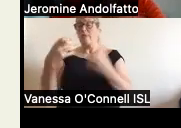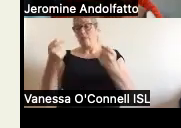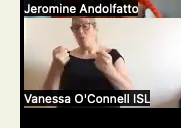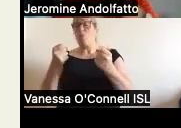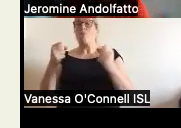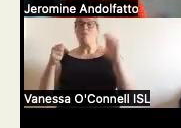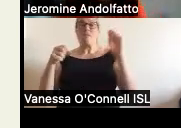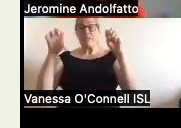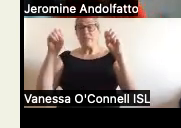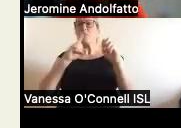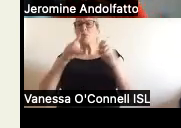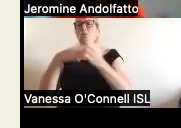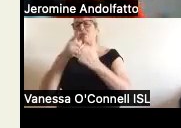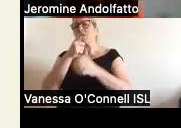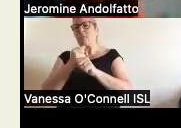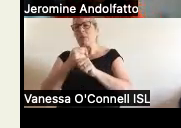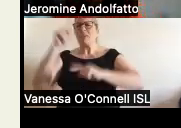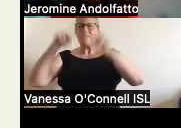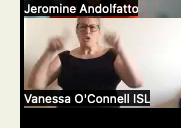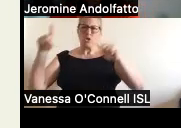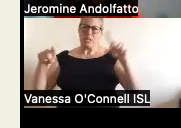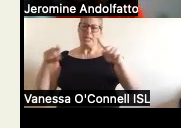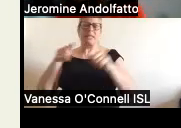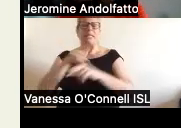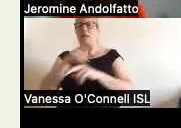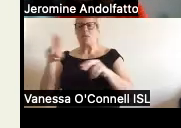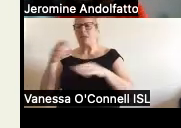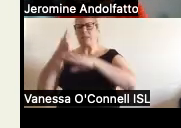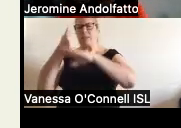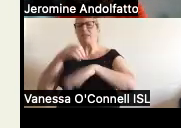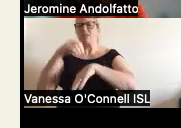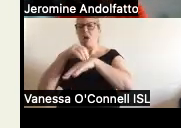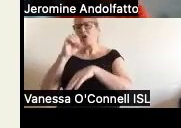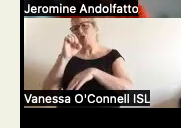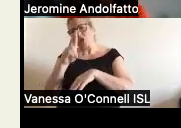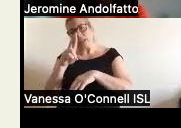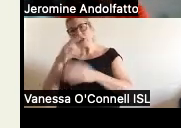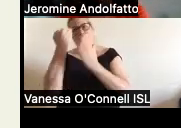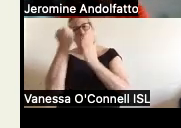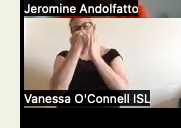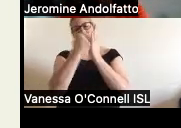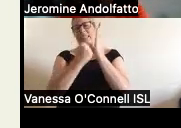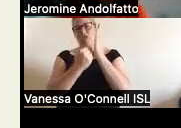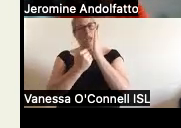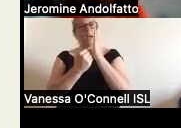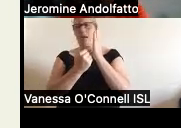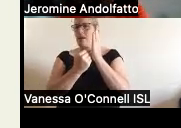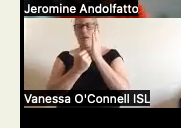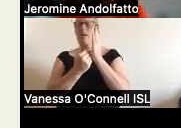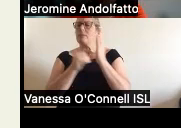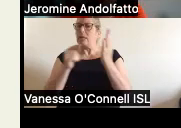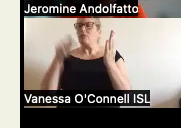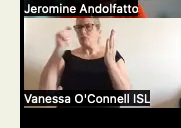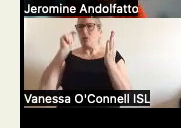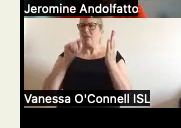to diversity quotas that weren't based on gender criteria, they thought that this